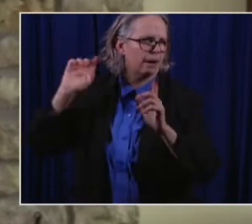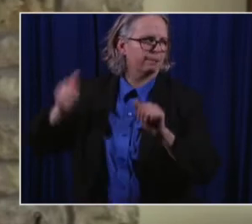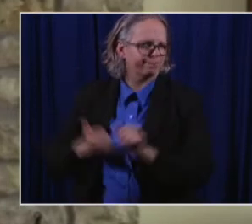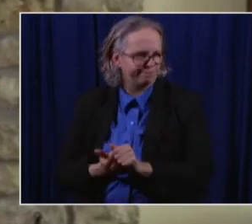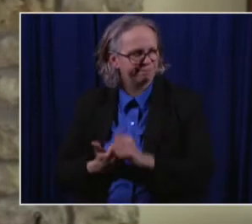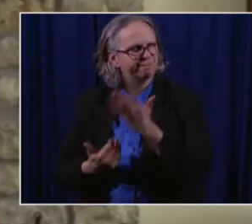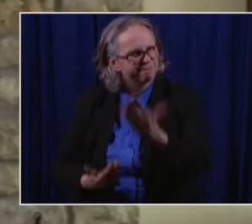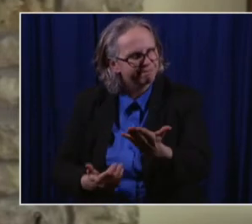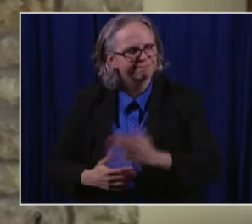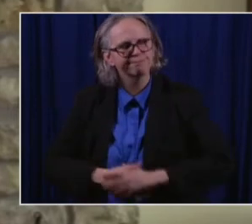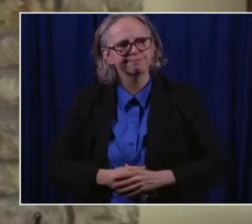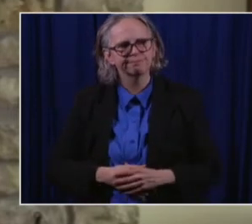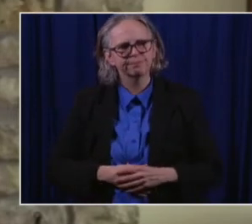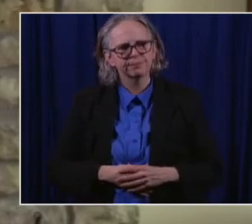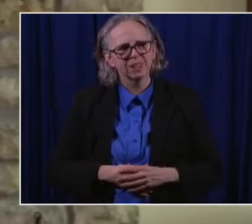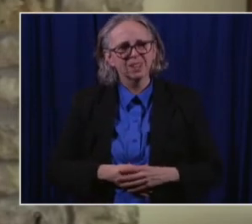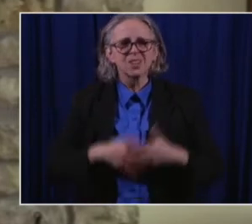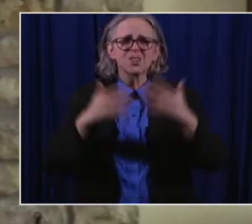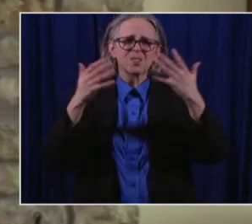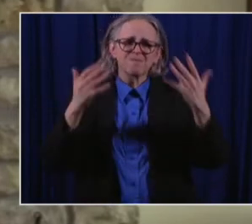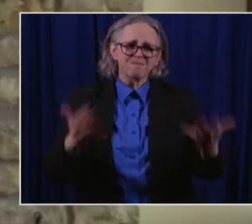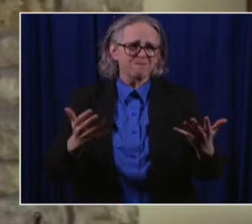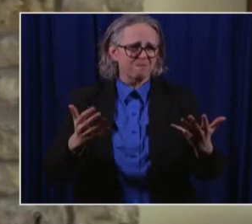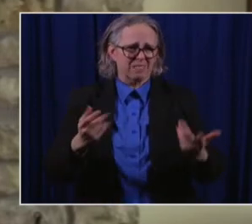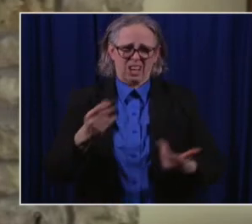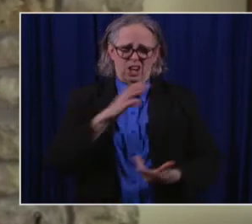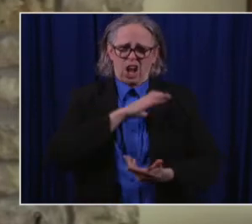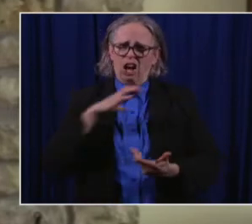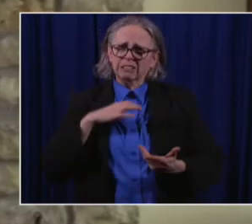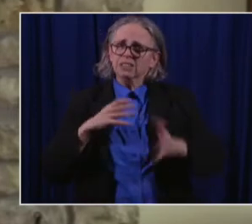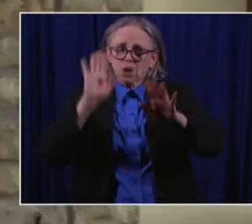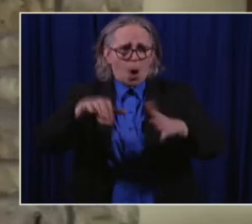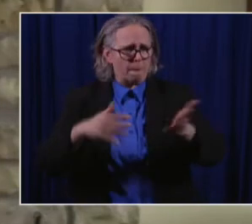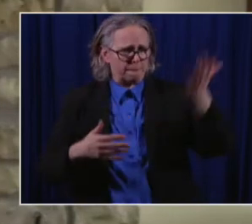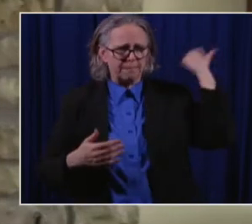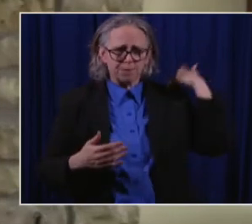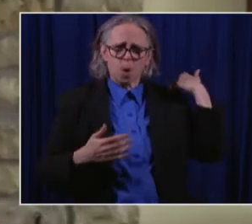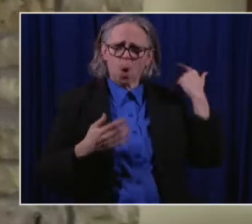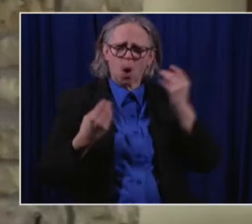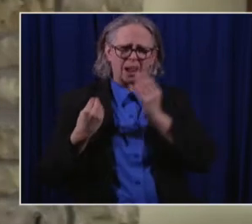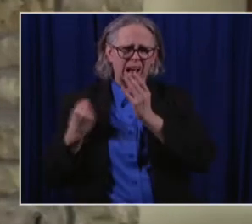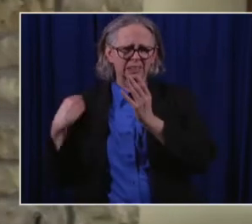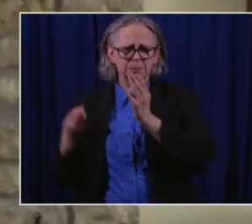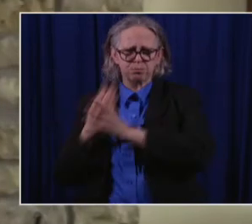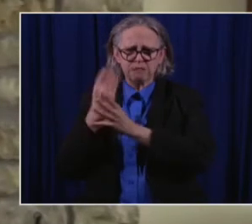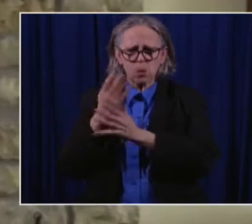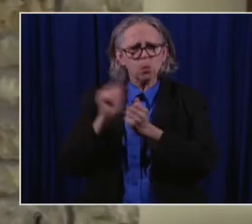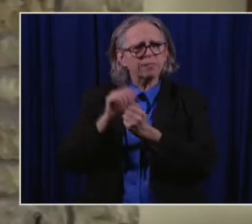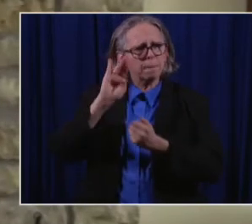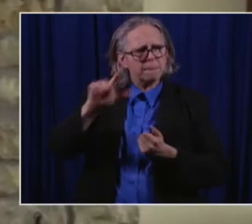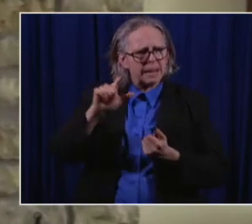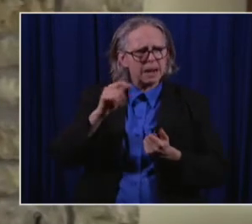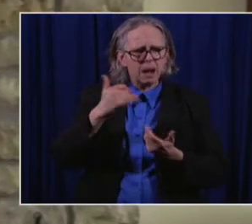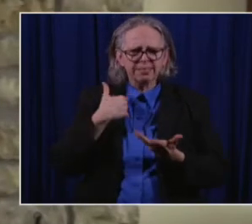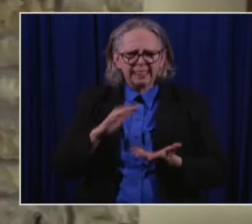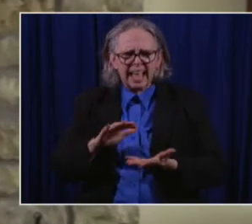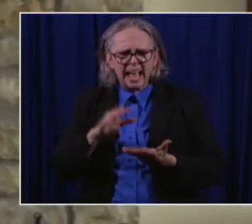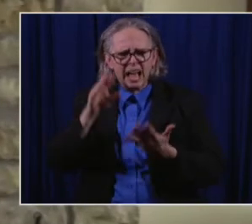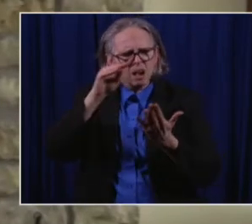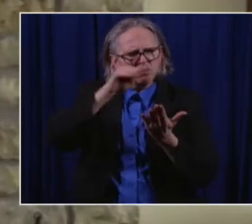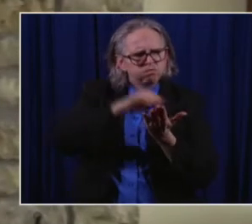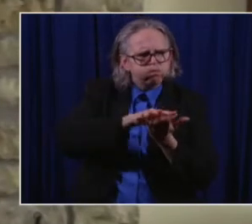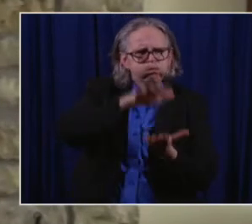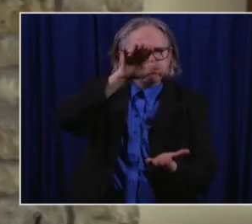before in the spring was phenomenally successful. It kept